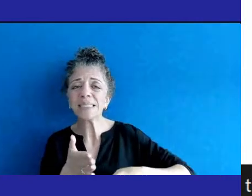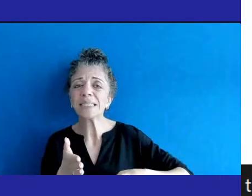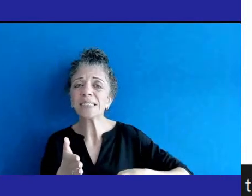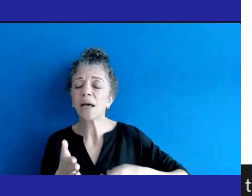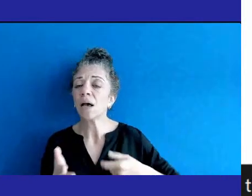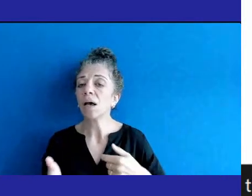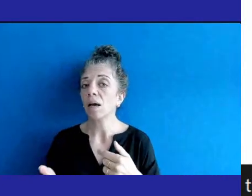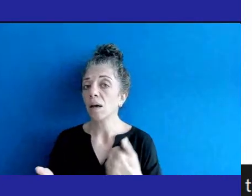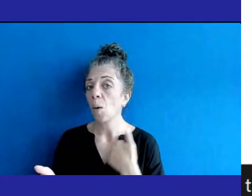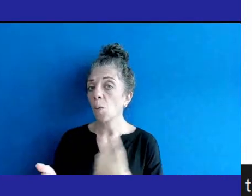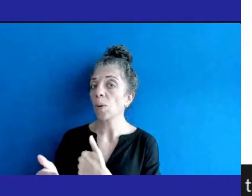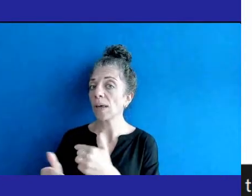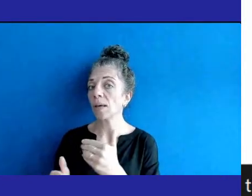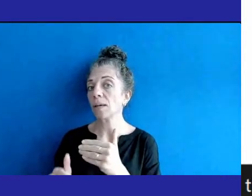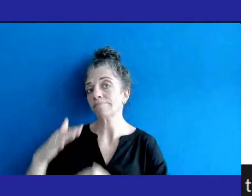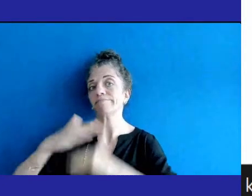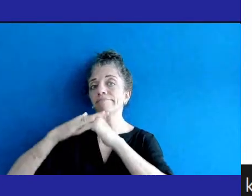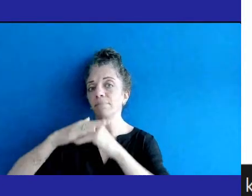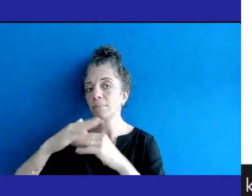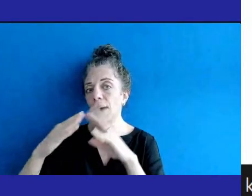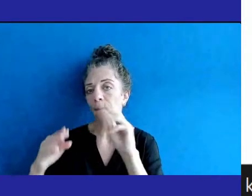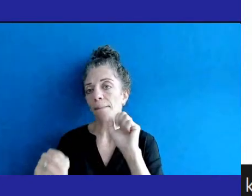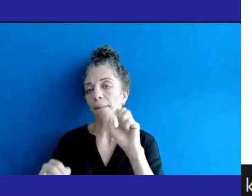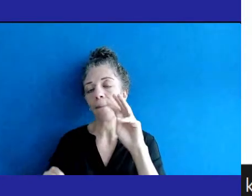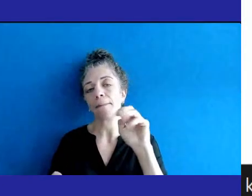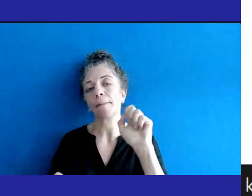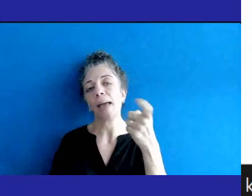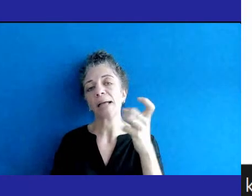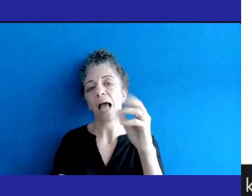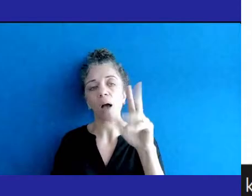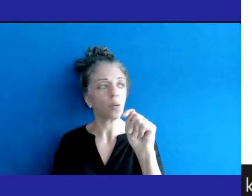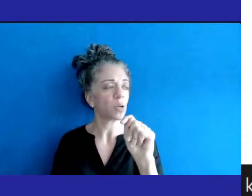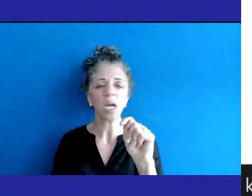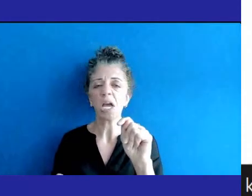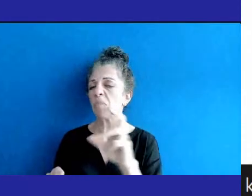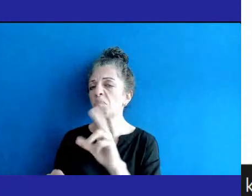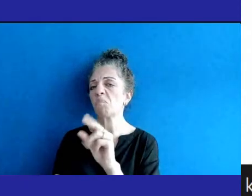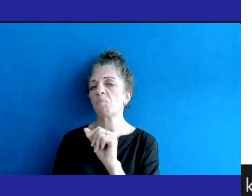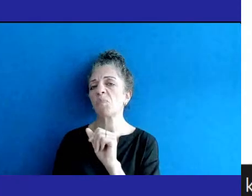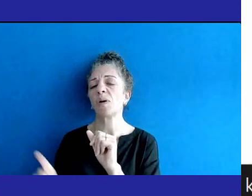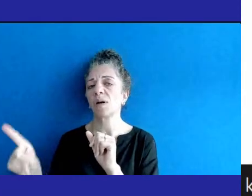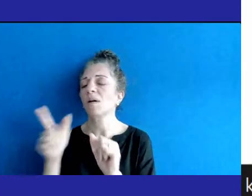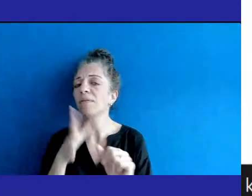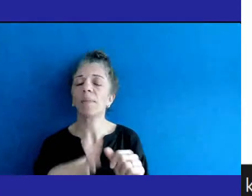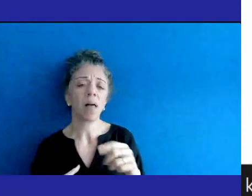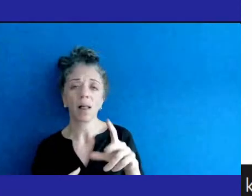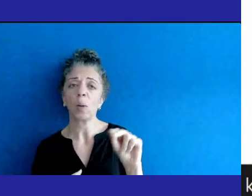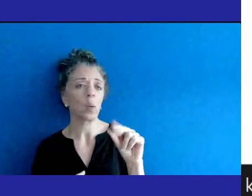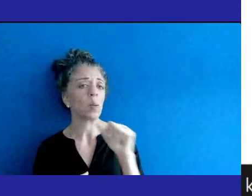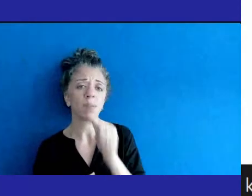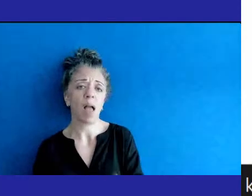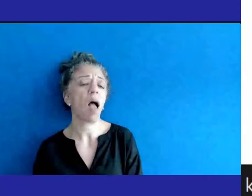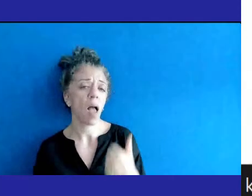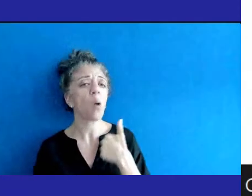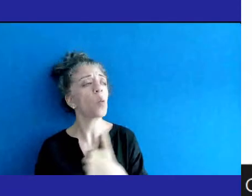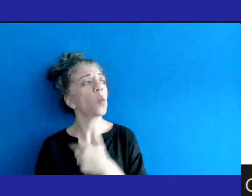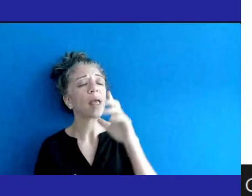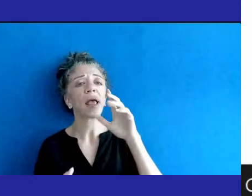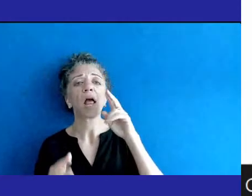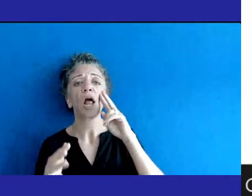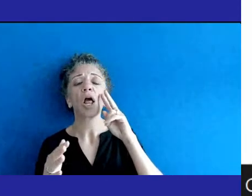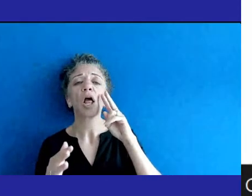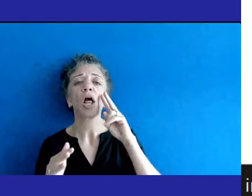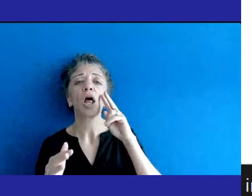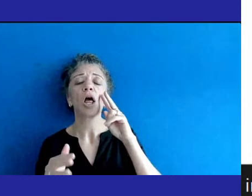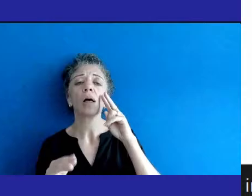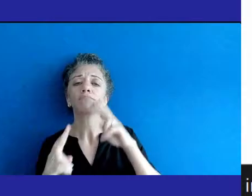great question, Dr. Calamia. And we are strategically looking at the buckets of tests that make sense to bring in strategically to